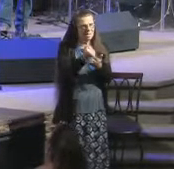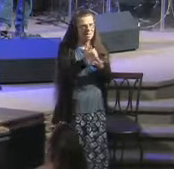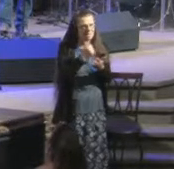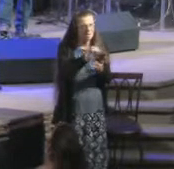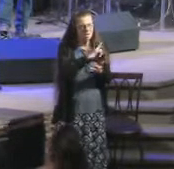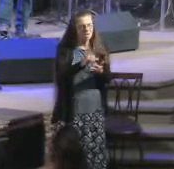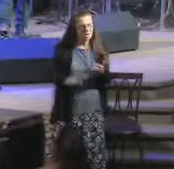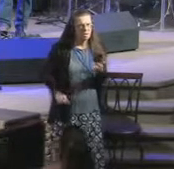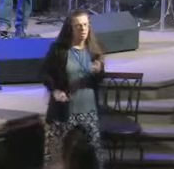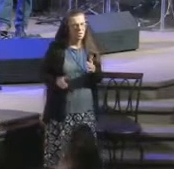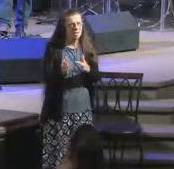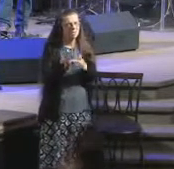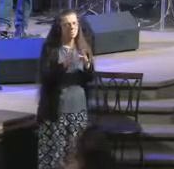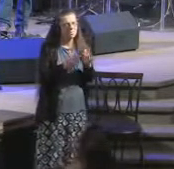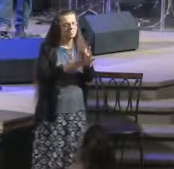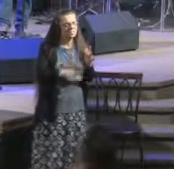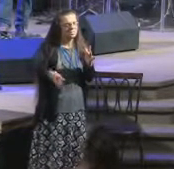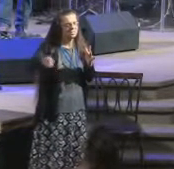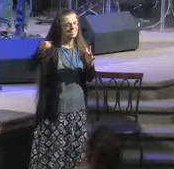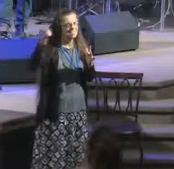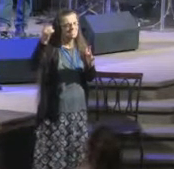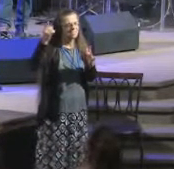Lord Jesus,